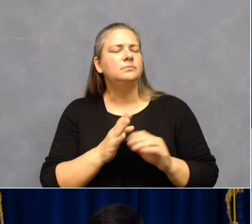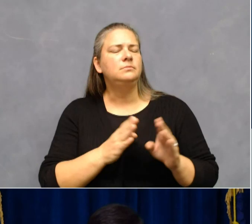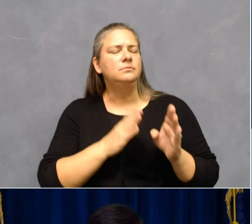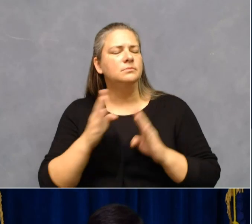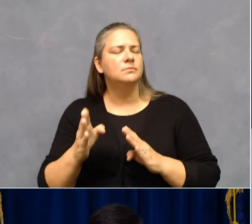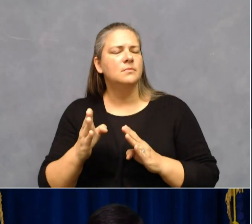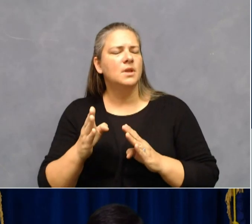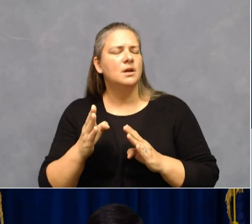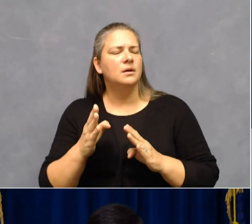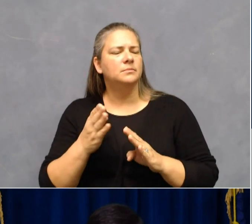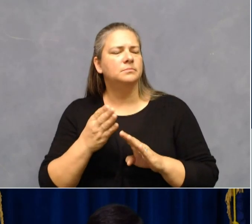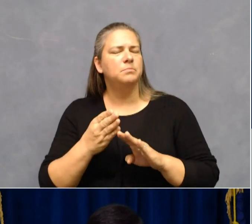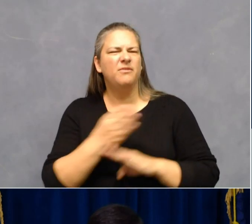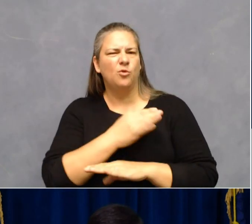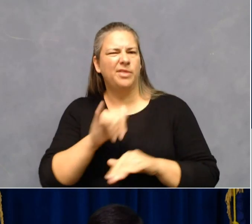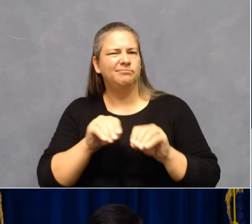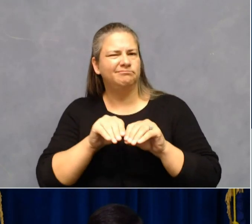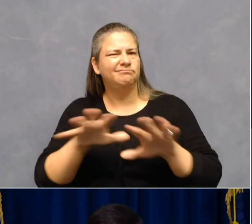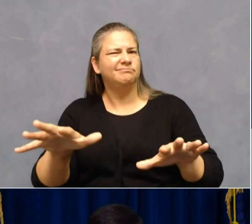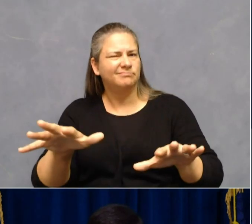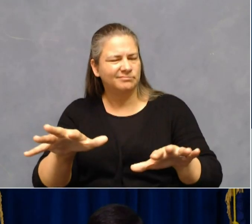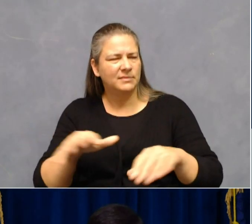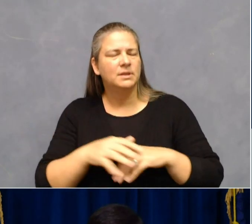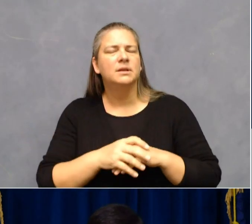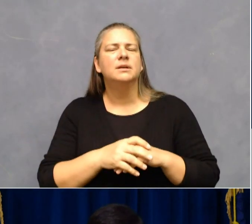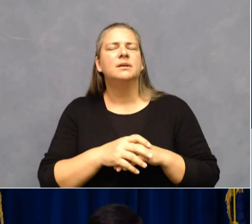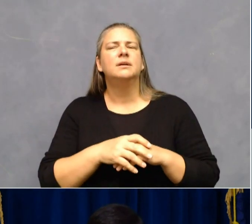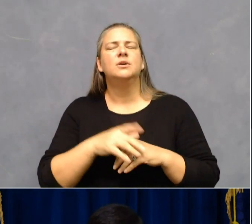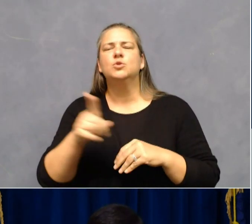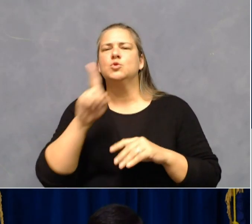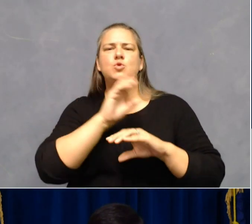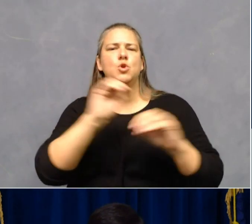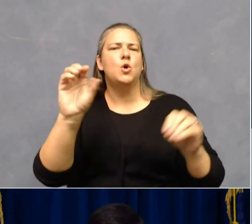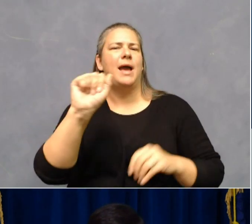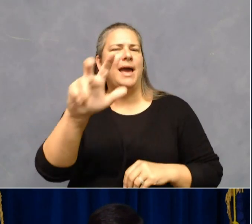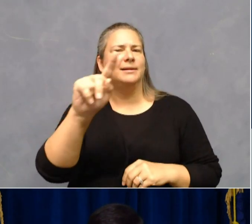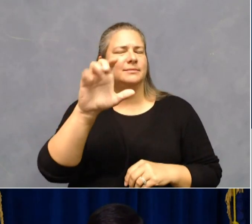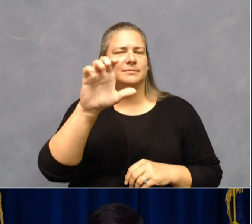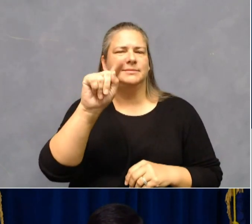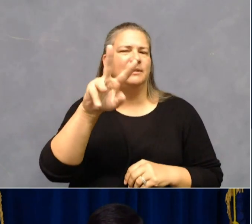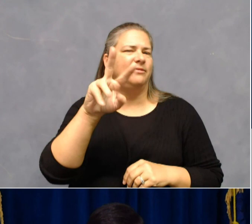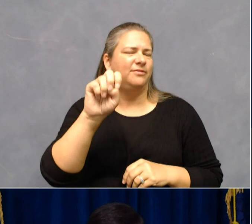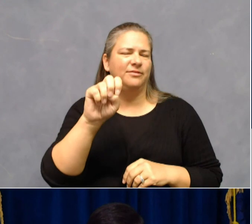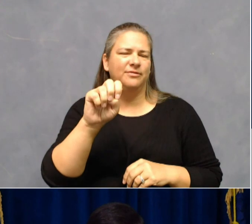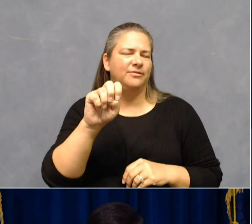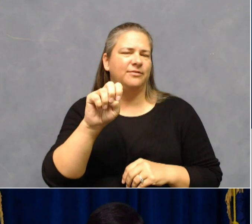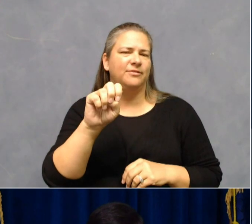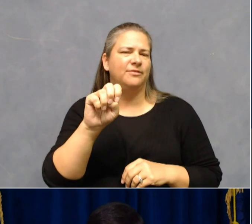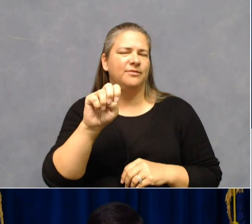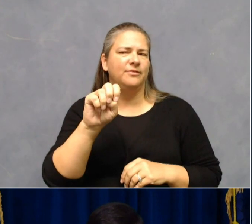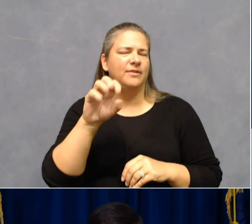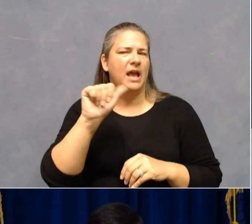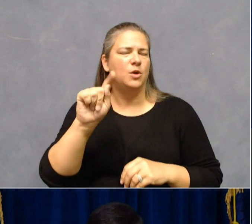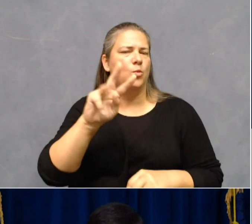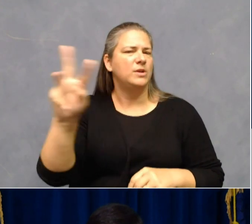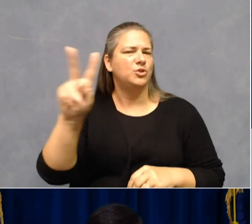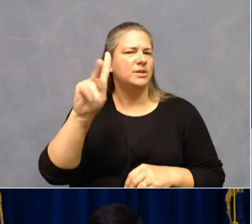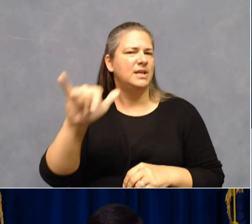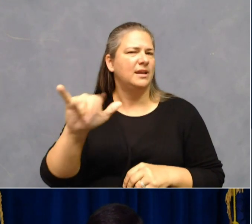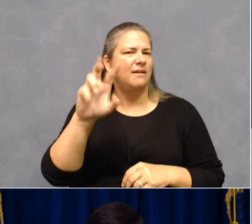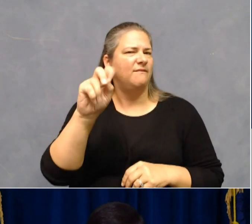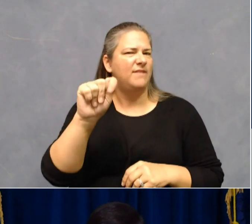before this outbreak were resolved, and there are no active cases there. There are no active cases at Western Kentucky Veterans Center in